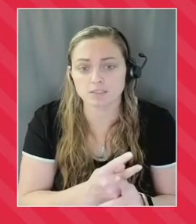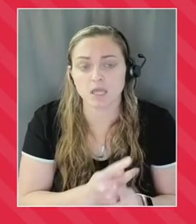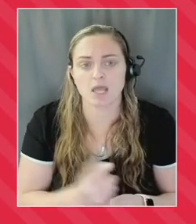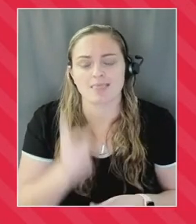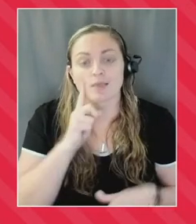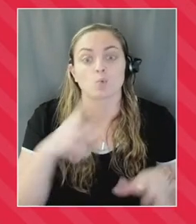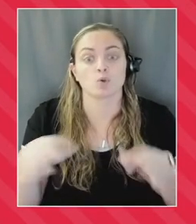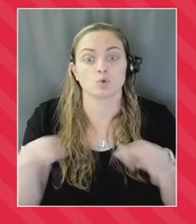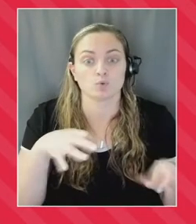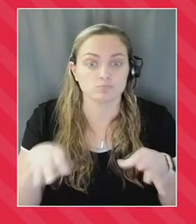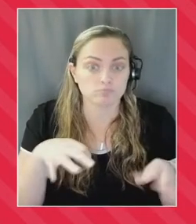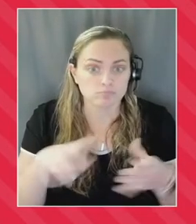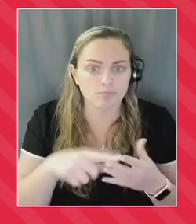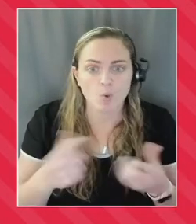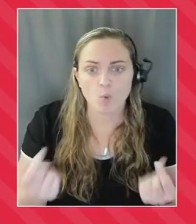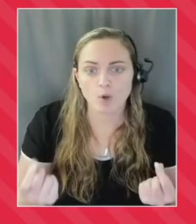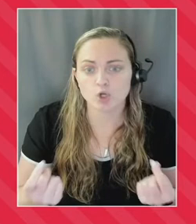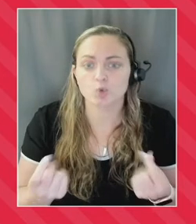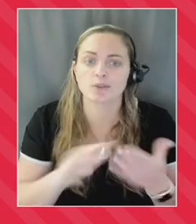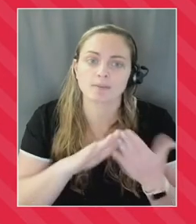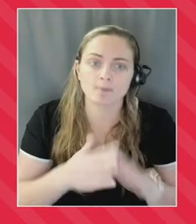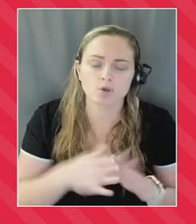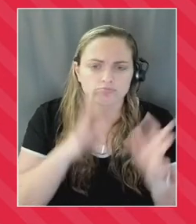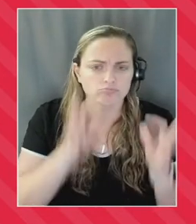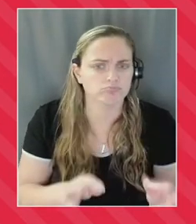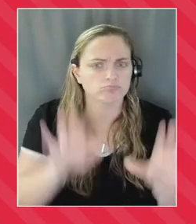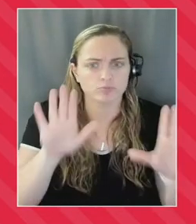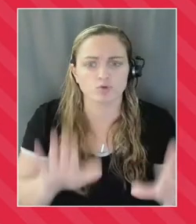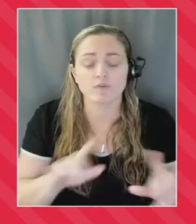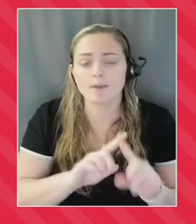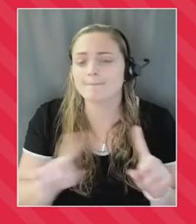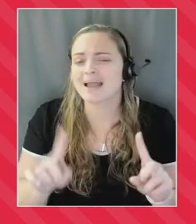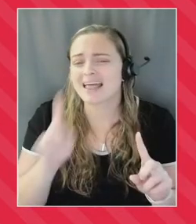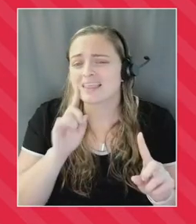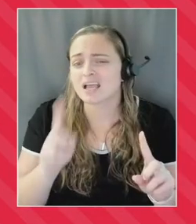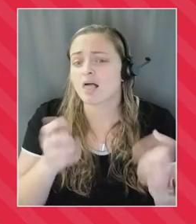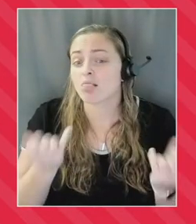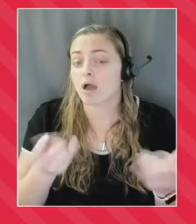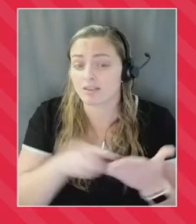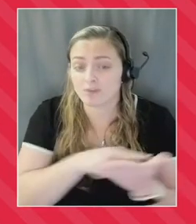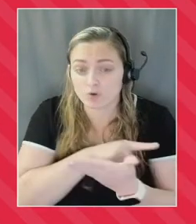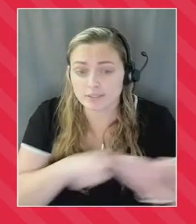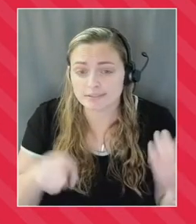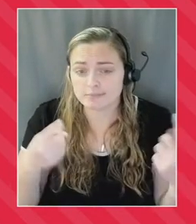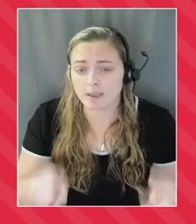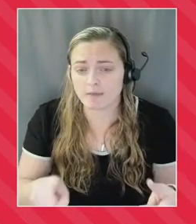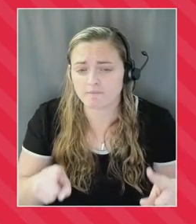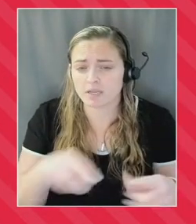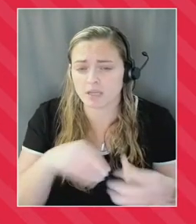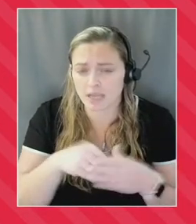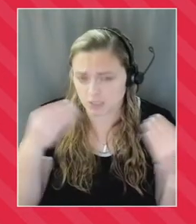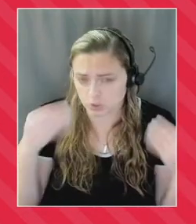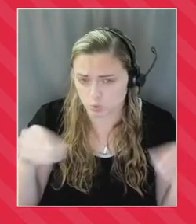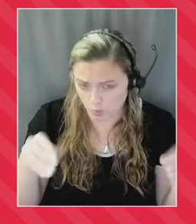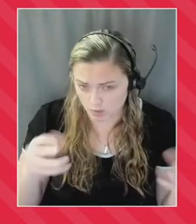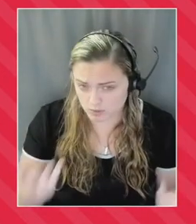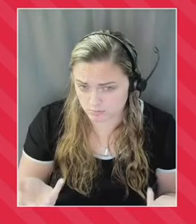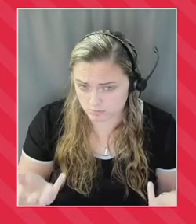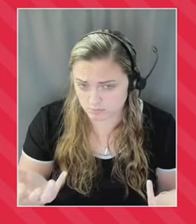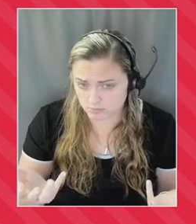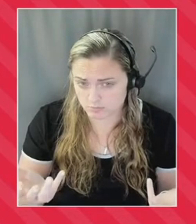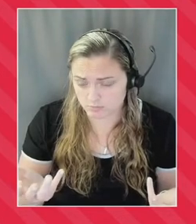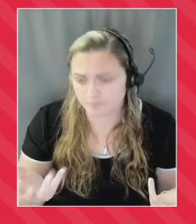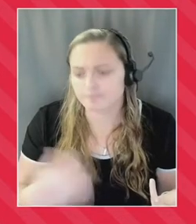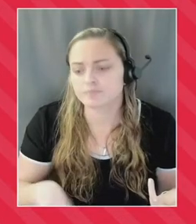about what you're doing in the community is absolutely terrific, but I think a lot of the criticism is what's happening inside the store. Absolutely. But I think it'd